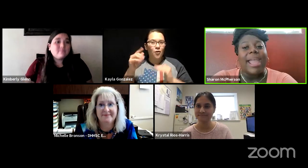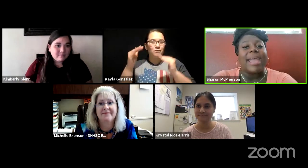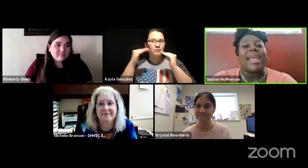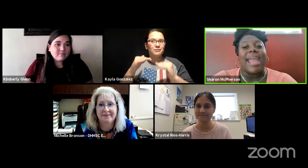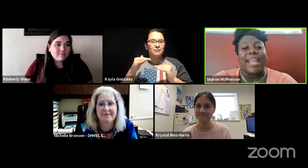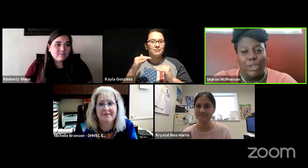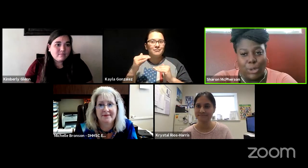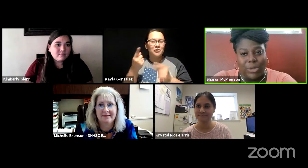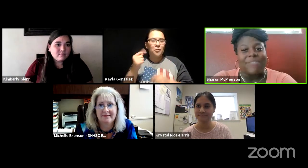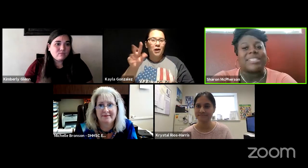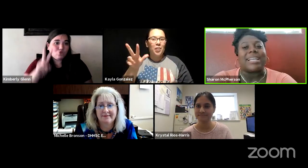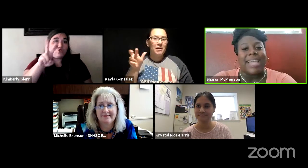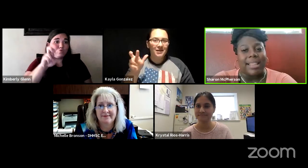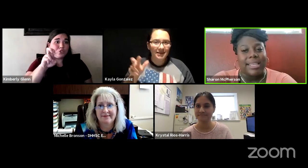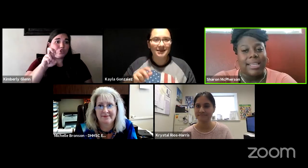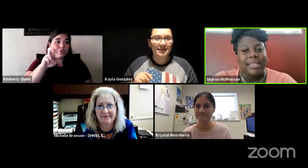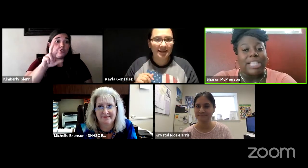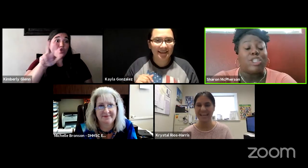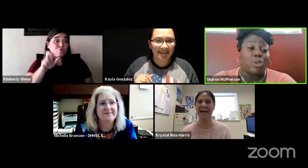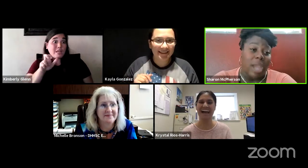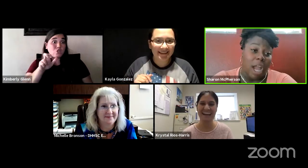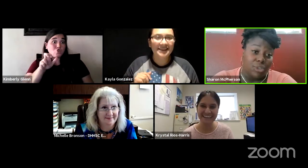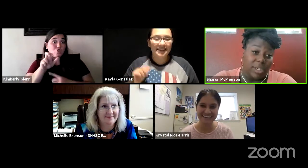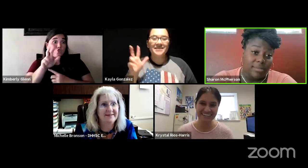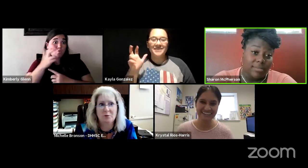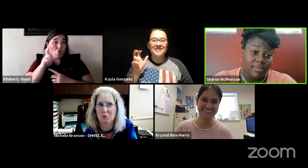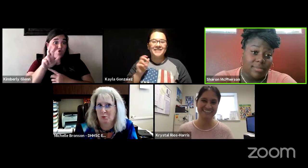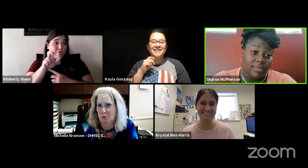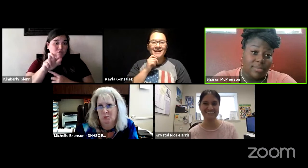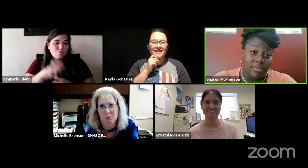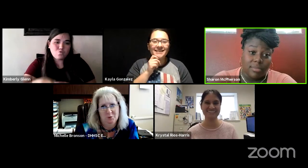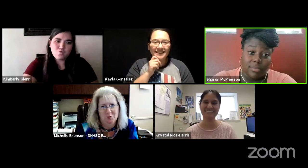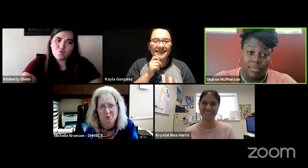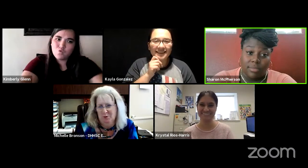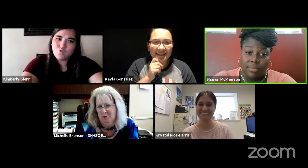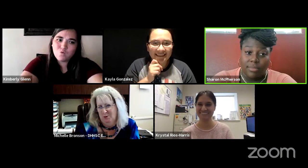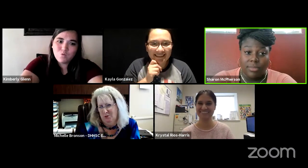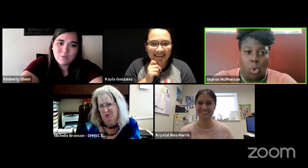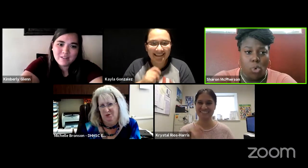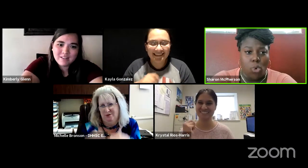We'll go ahead and do Deaf's Got Talent. Let's do 300.